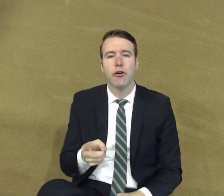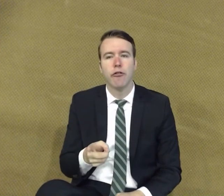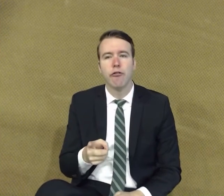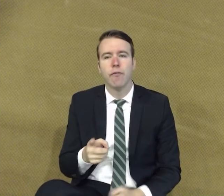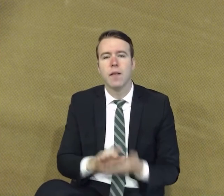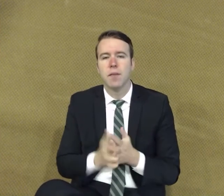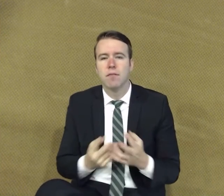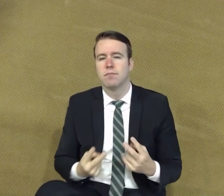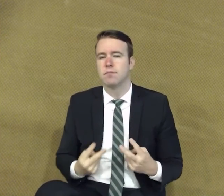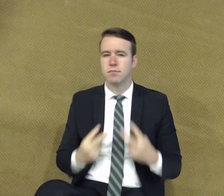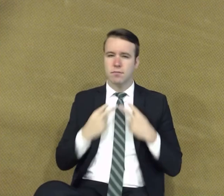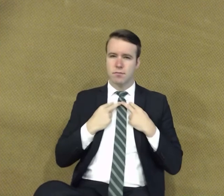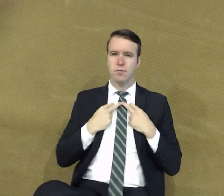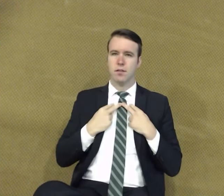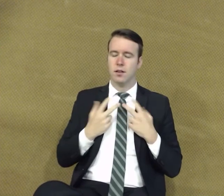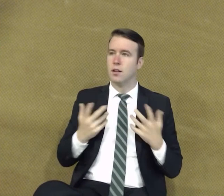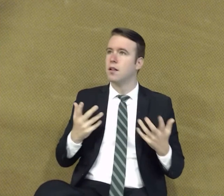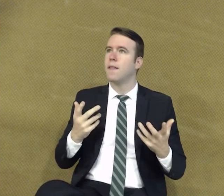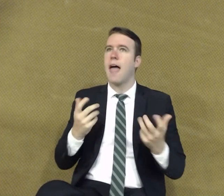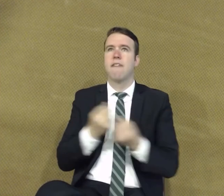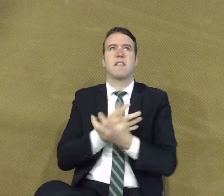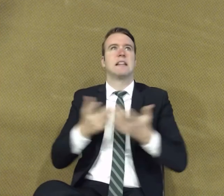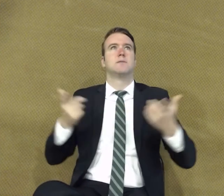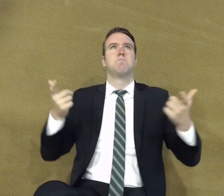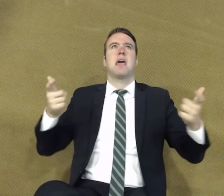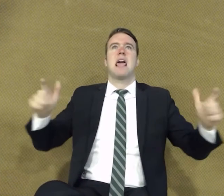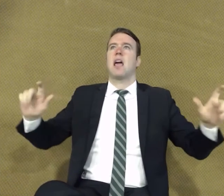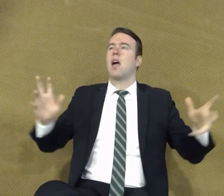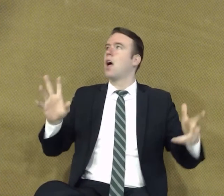in the web of things that's bigger than they are